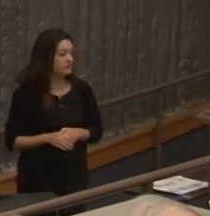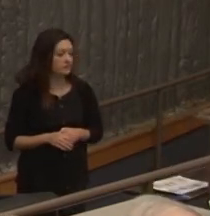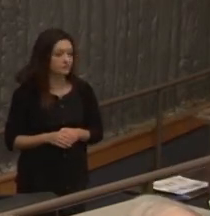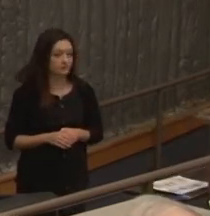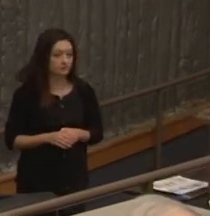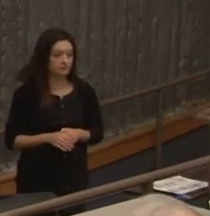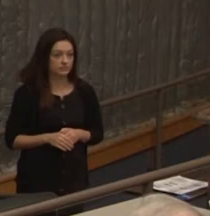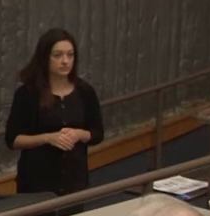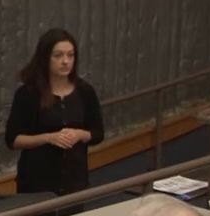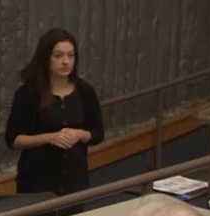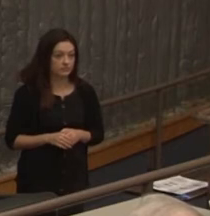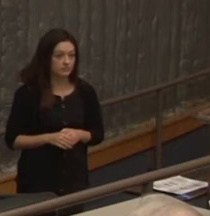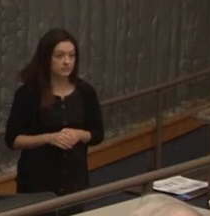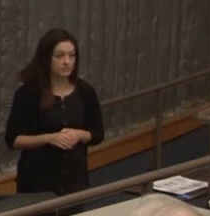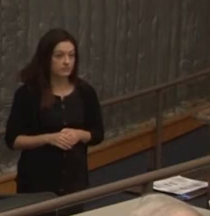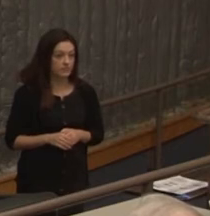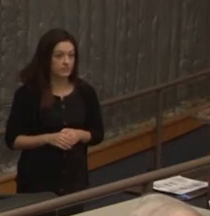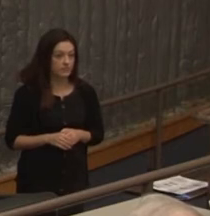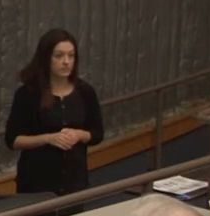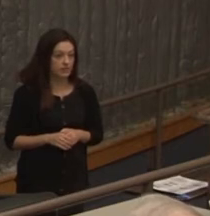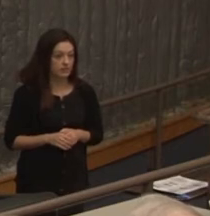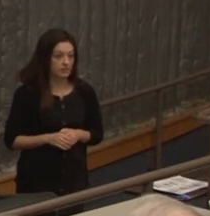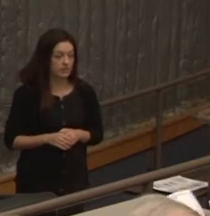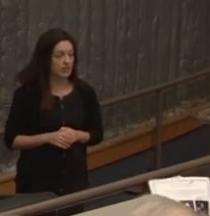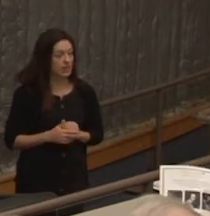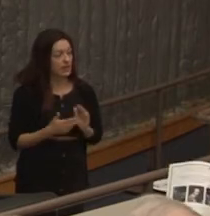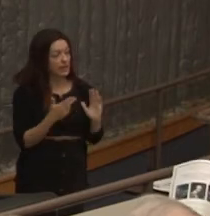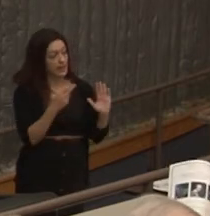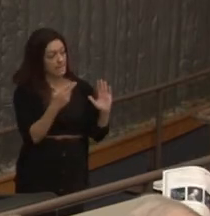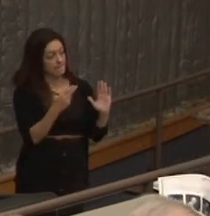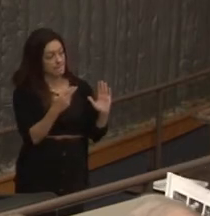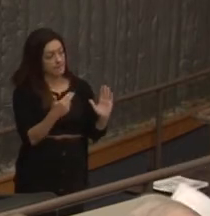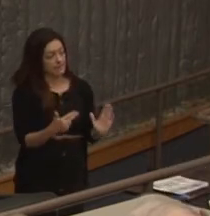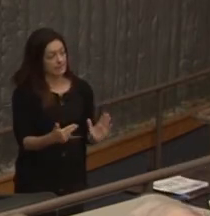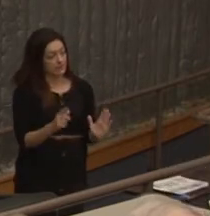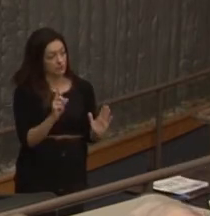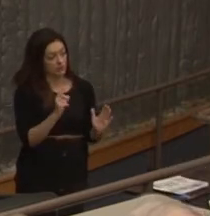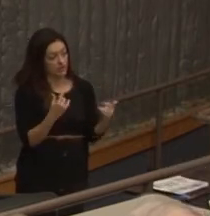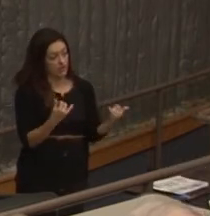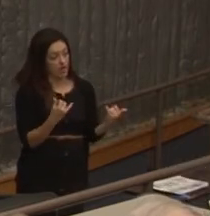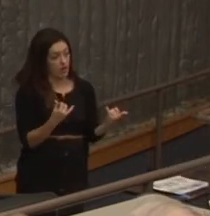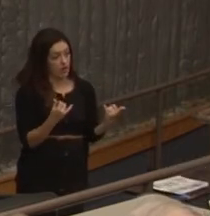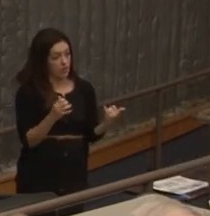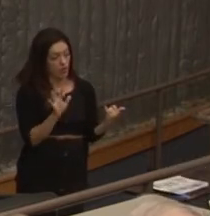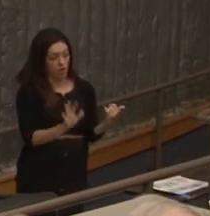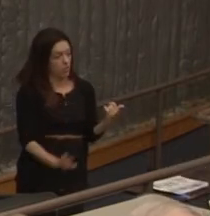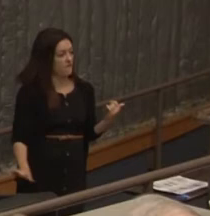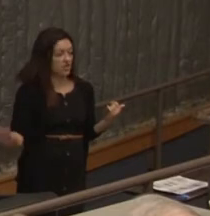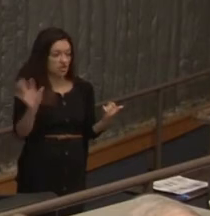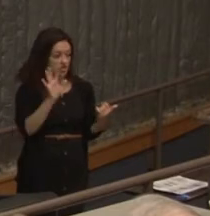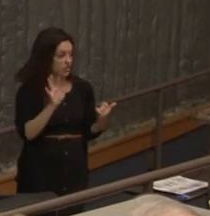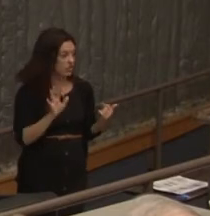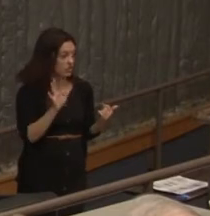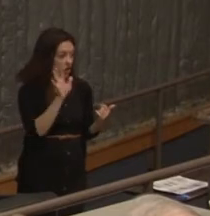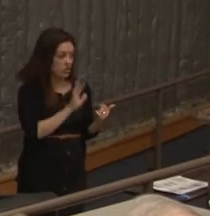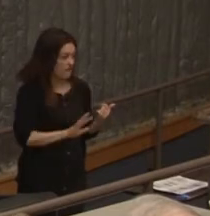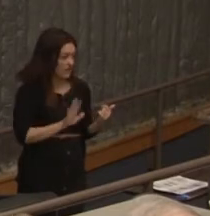Yes? Where are the paintings? Where are these paintings? Yeah. All over.